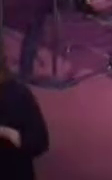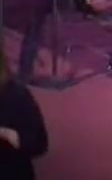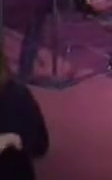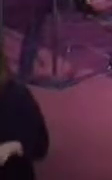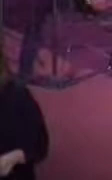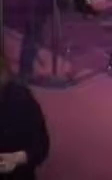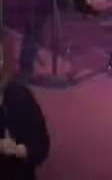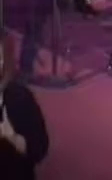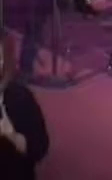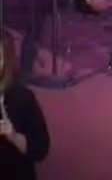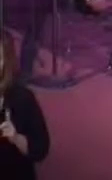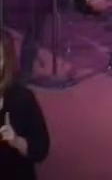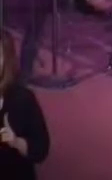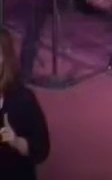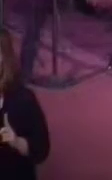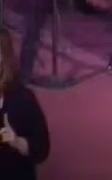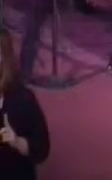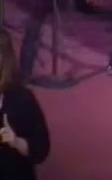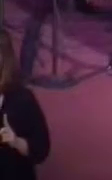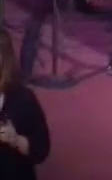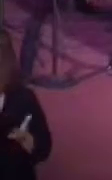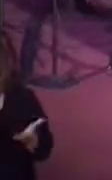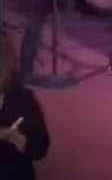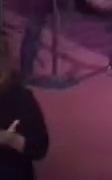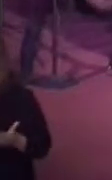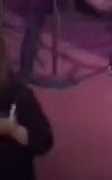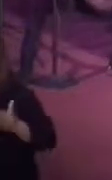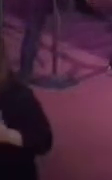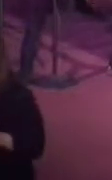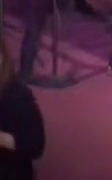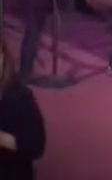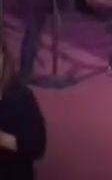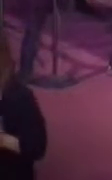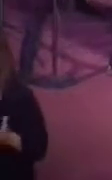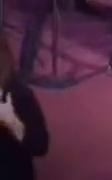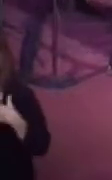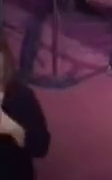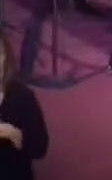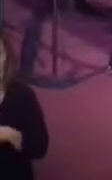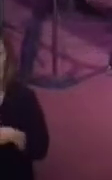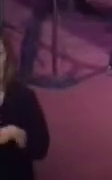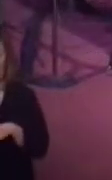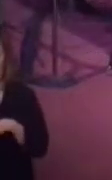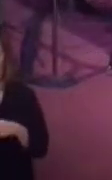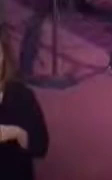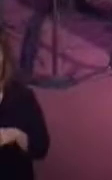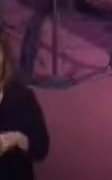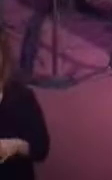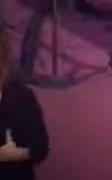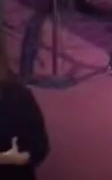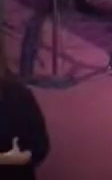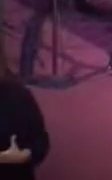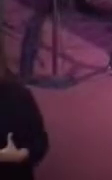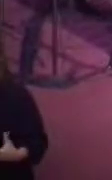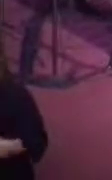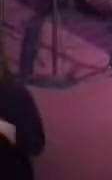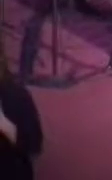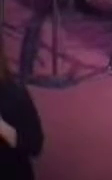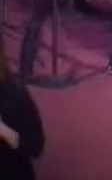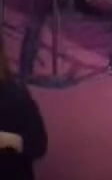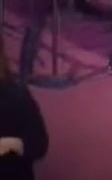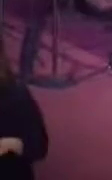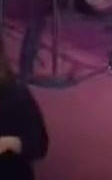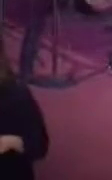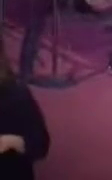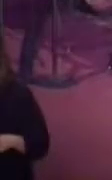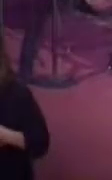it's Daniel, right? I mean, what better way to make sure you don't have a rebellion than to eliminate everybody that's high up in the government?